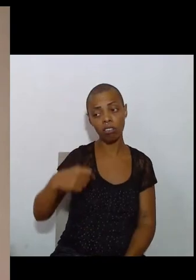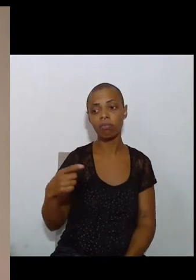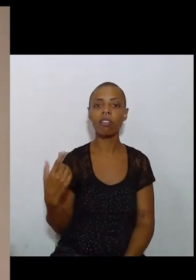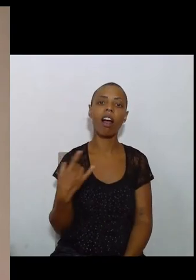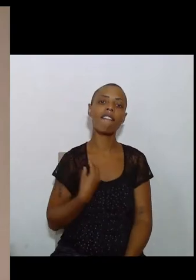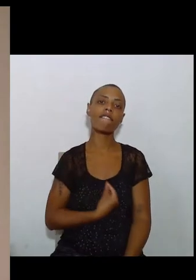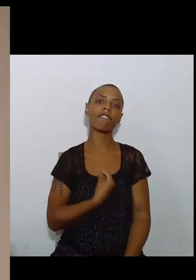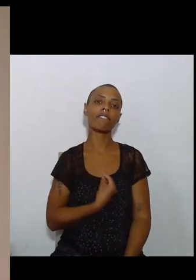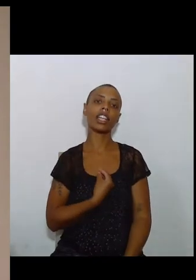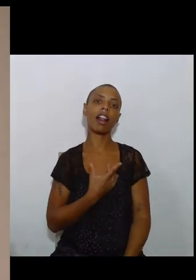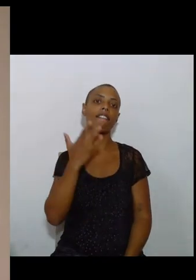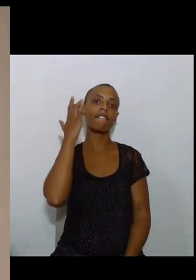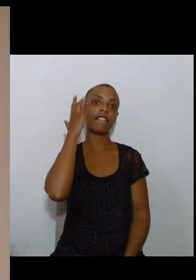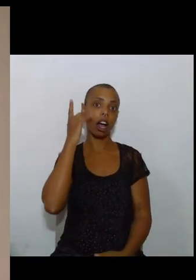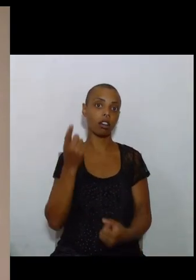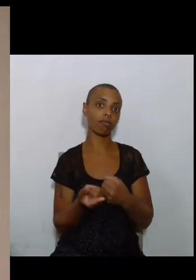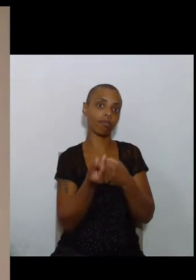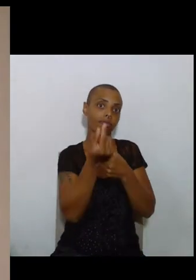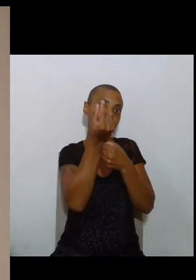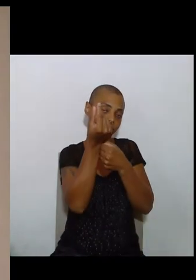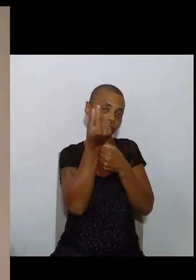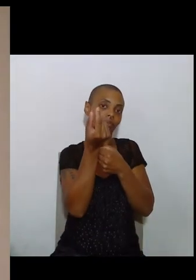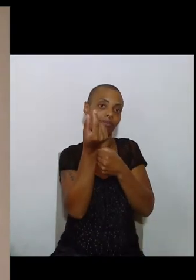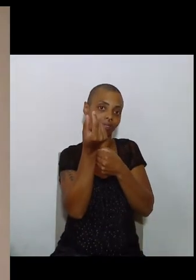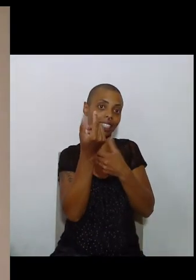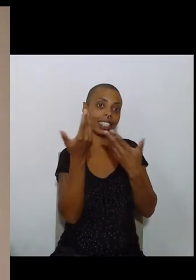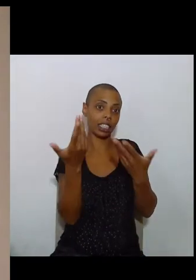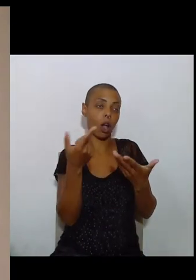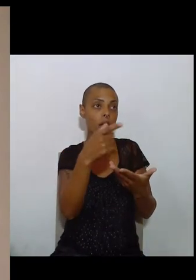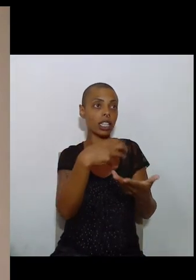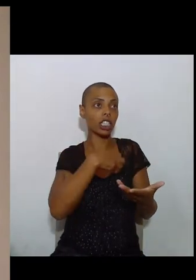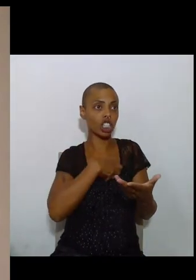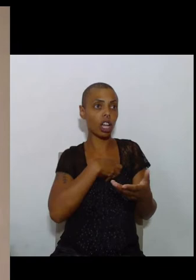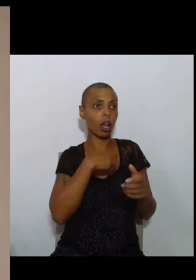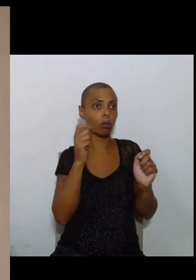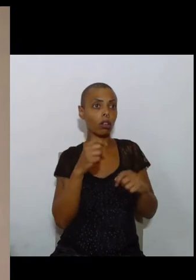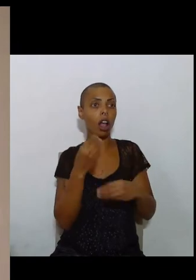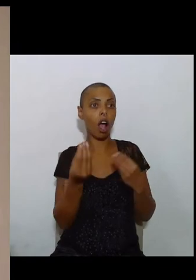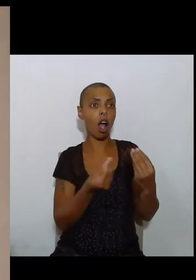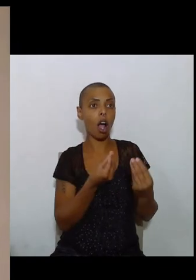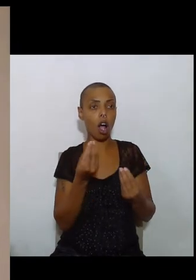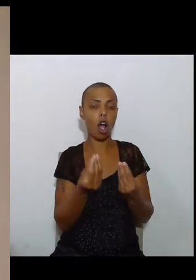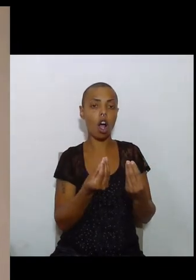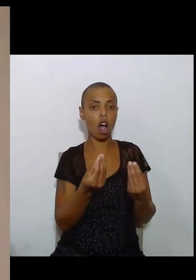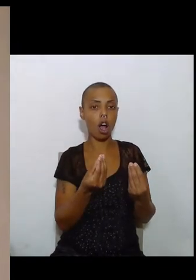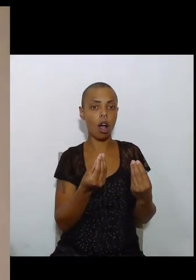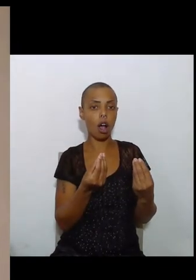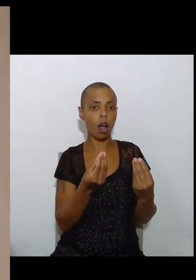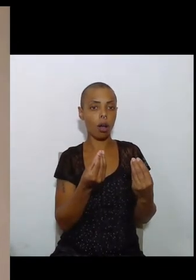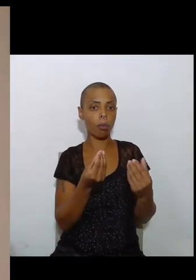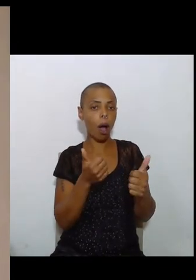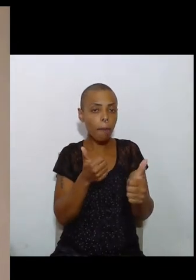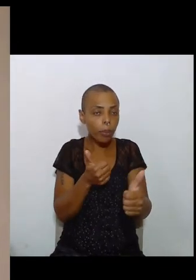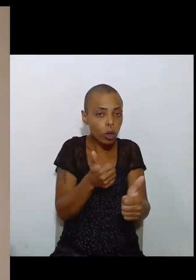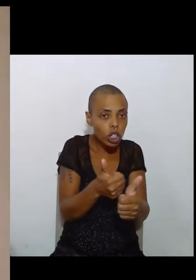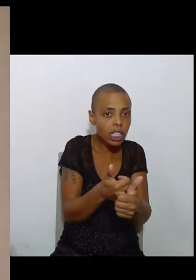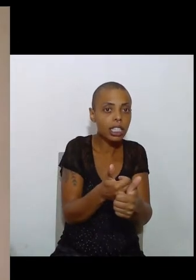to work so I think that my way of